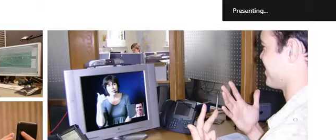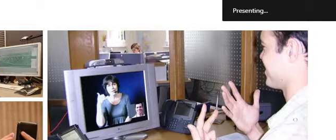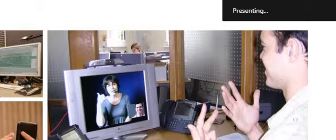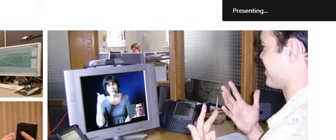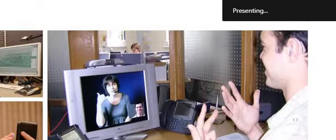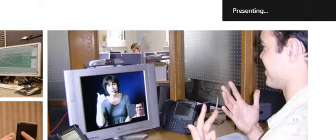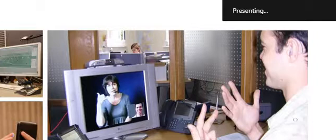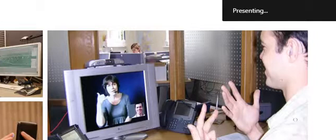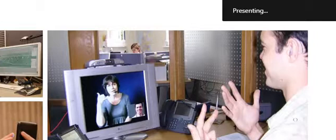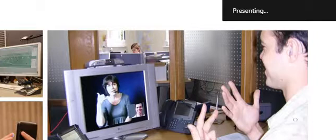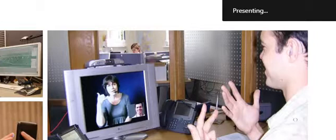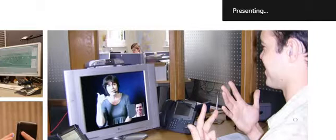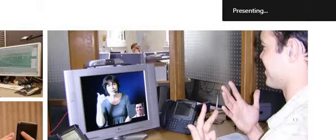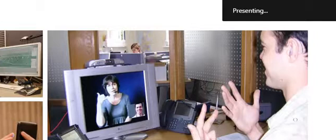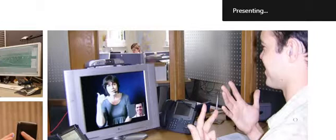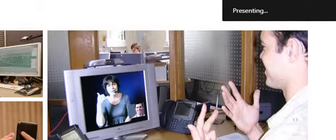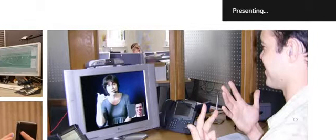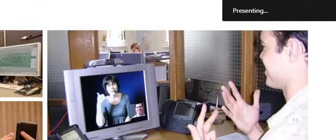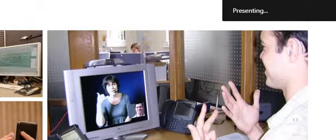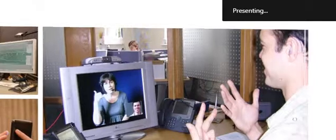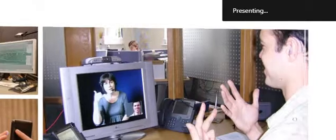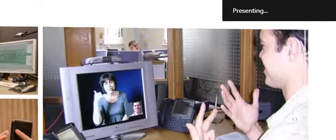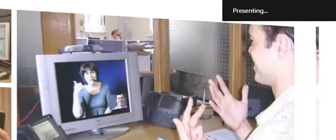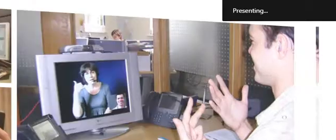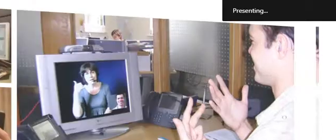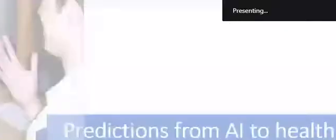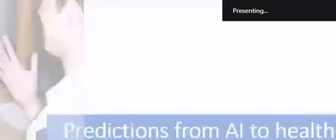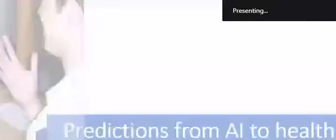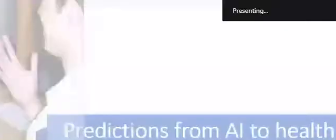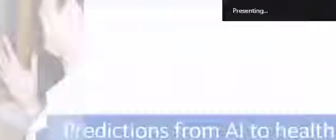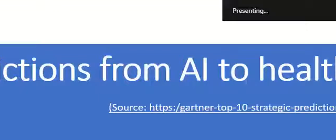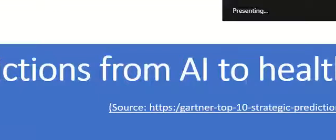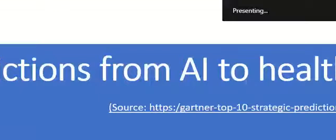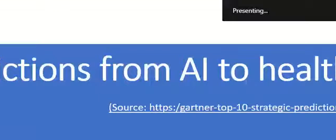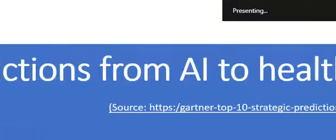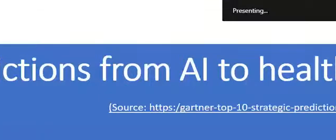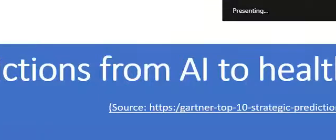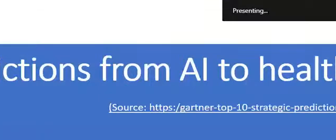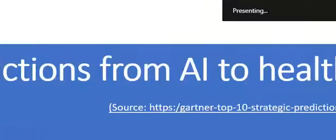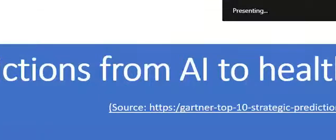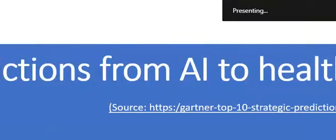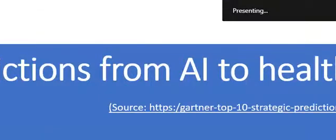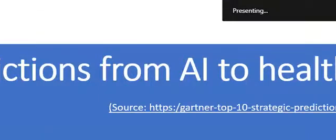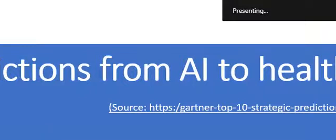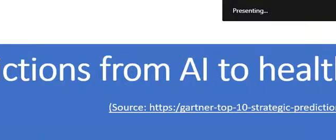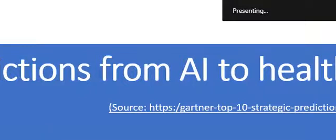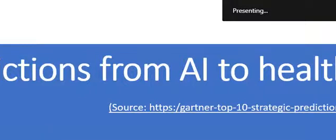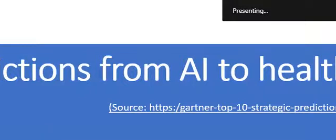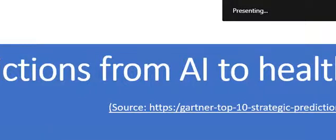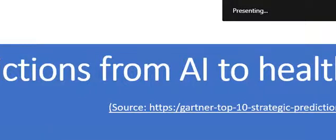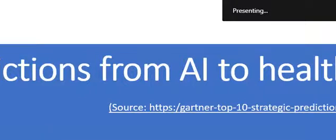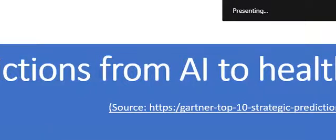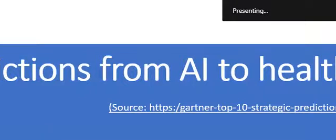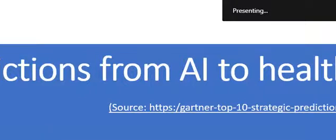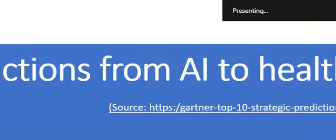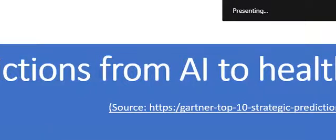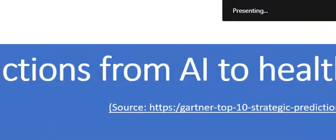specific needs. Next slide, please. I will only want to pay your attention to a